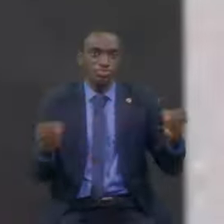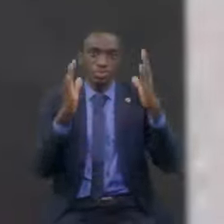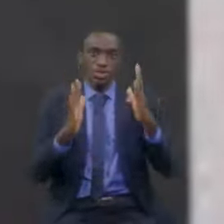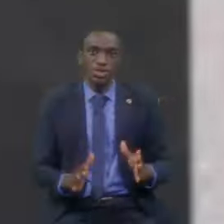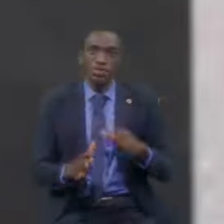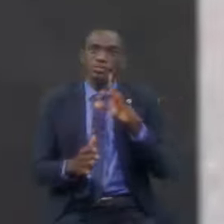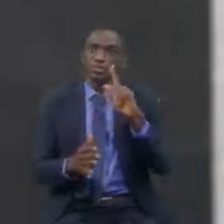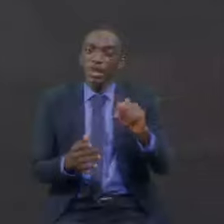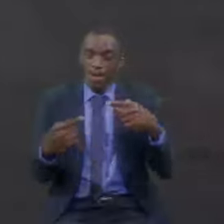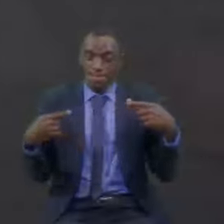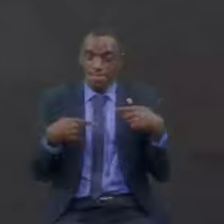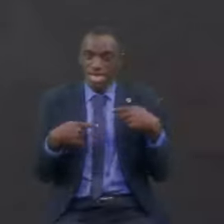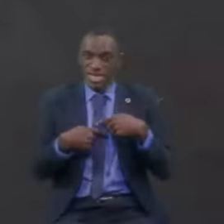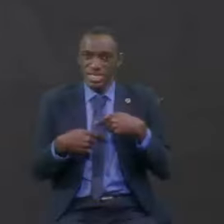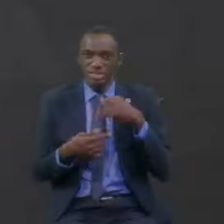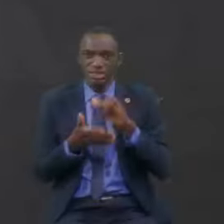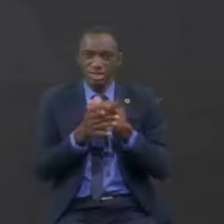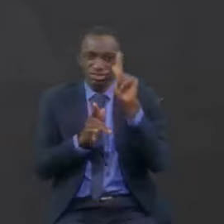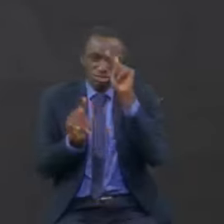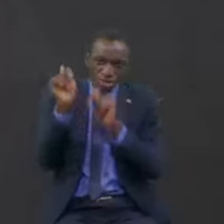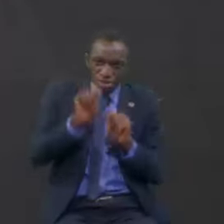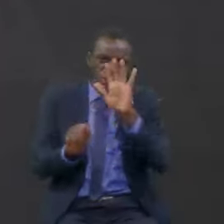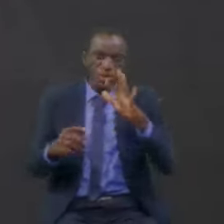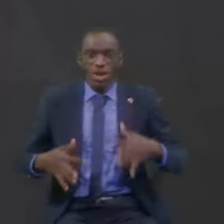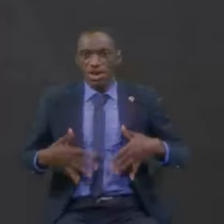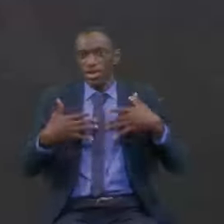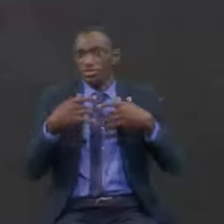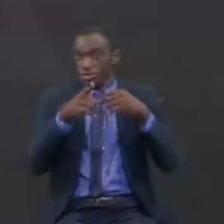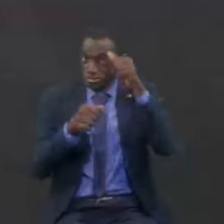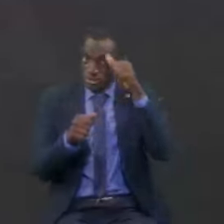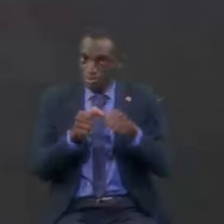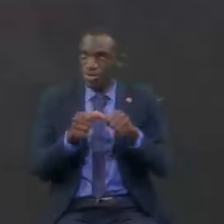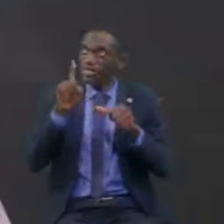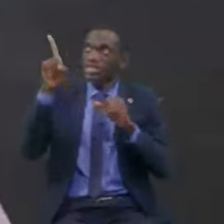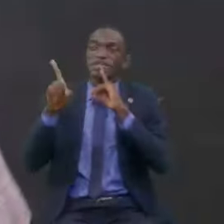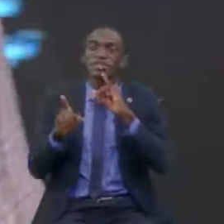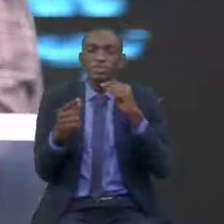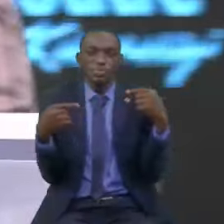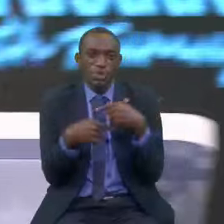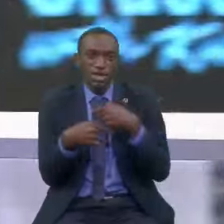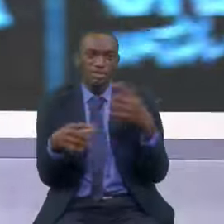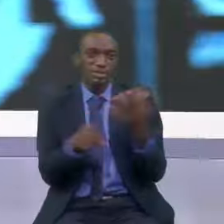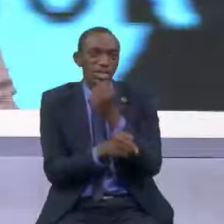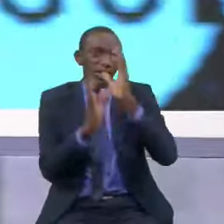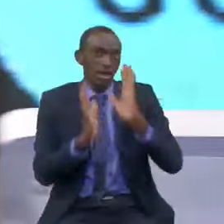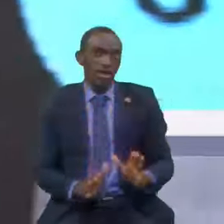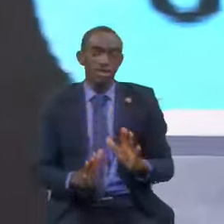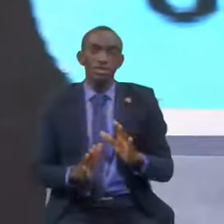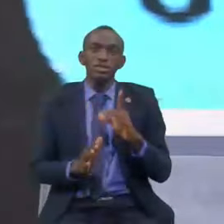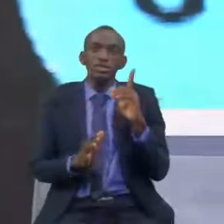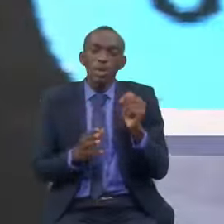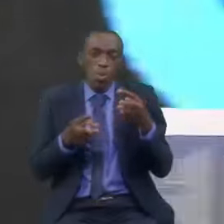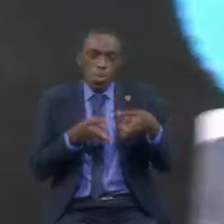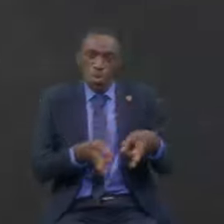tormented your life. Remember, he is the pain taker. The way you didn't find, and you have